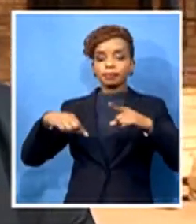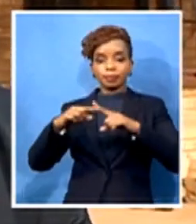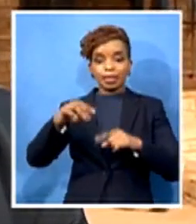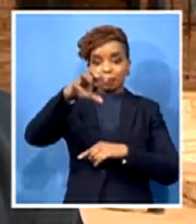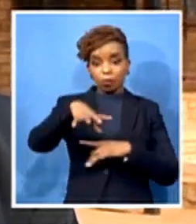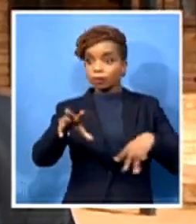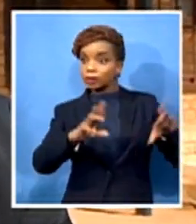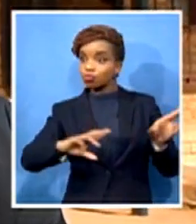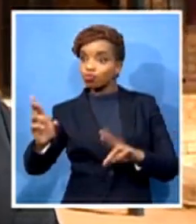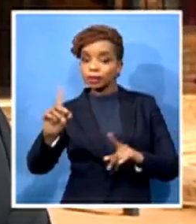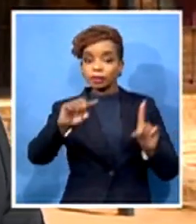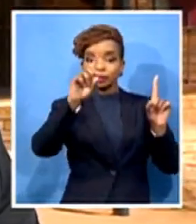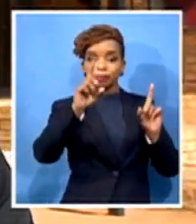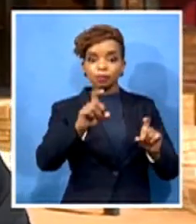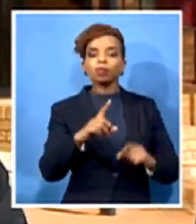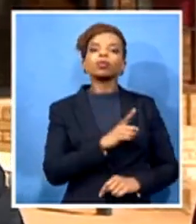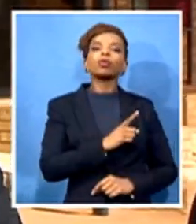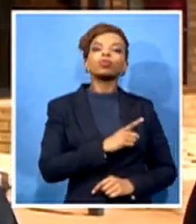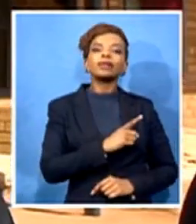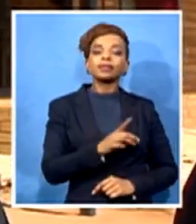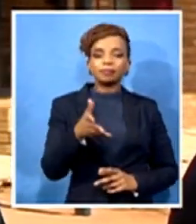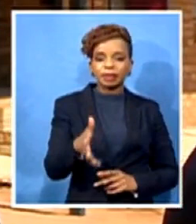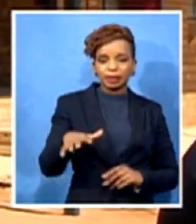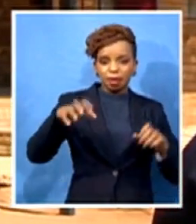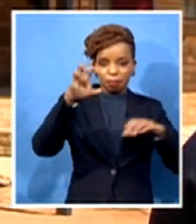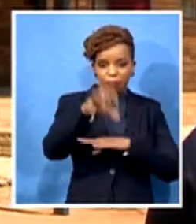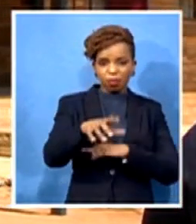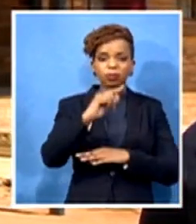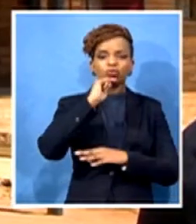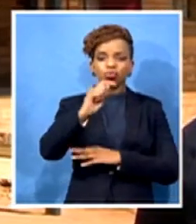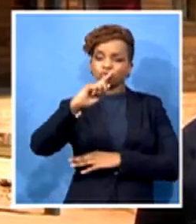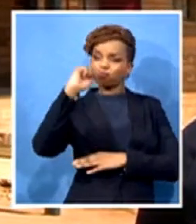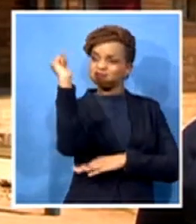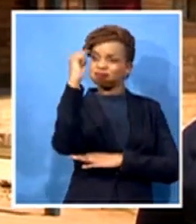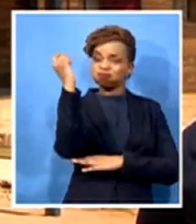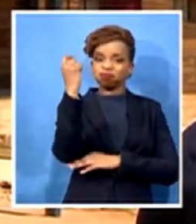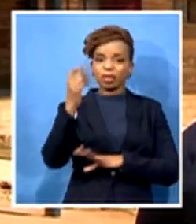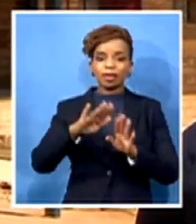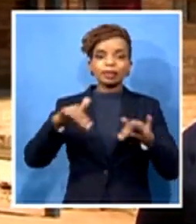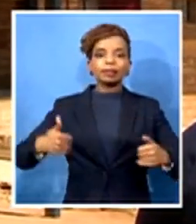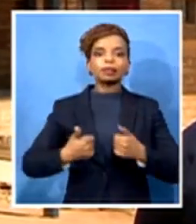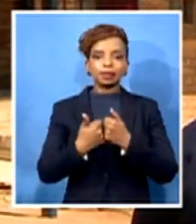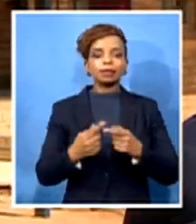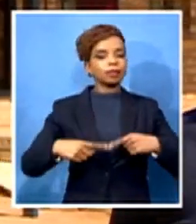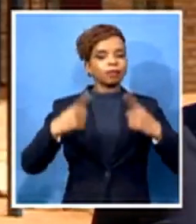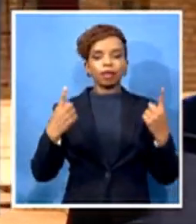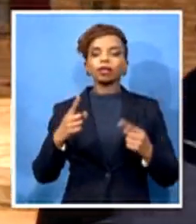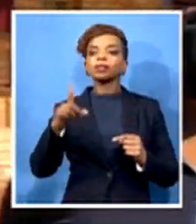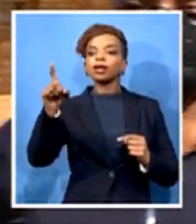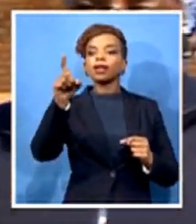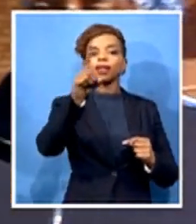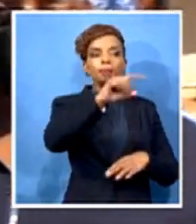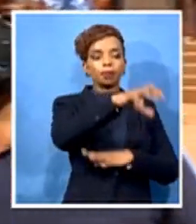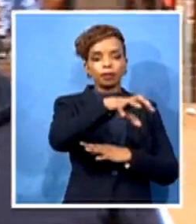a rural province and the challenges are unlike you find in other provinces, and also I think the issue of resources. But let me just